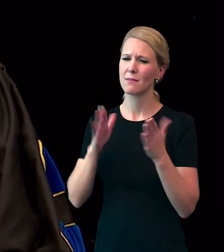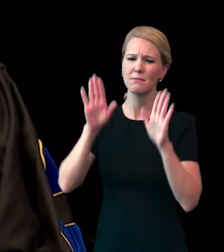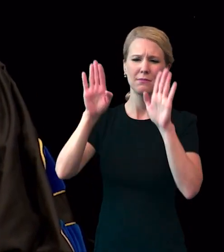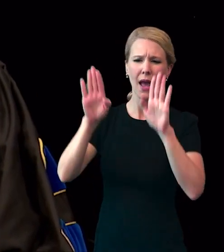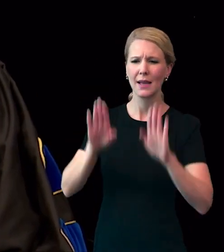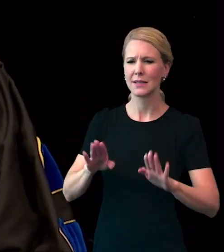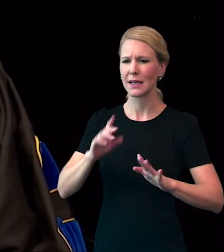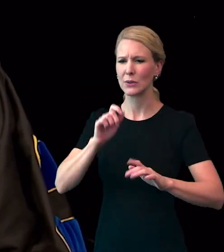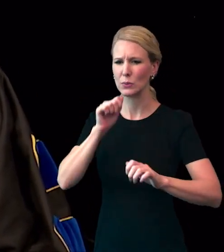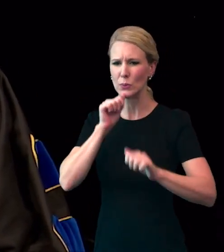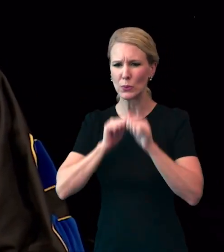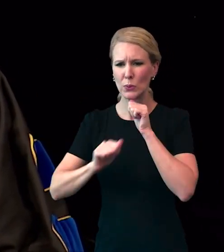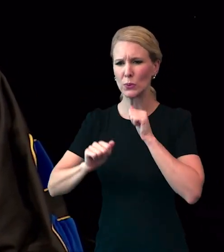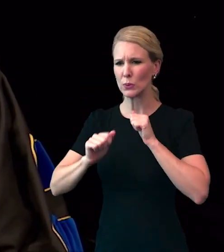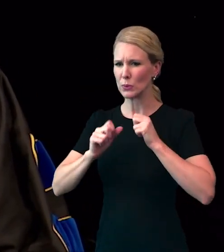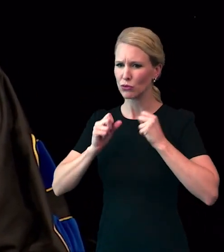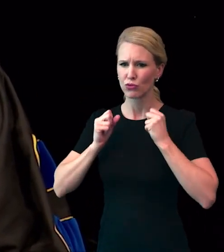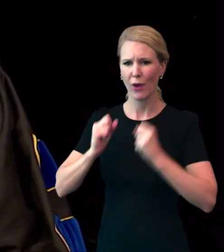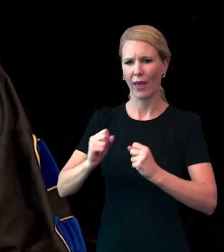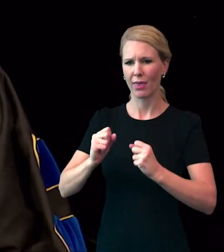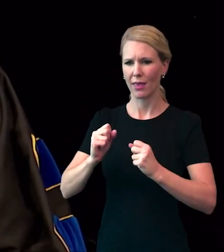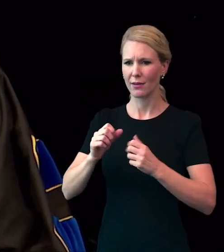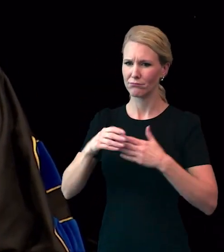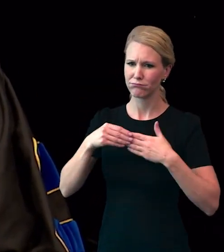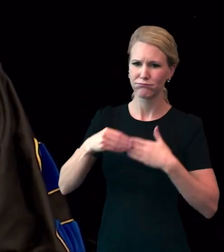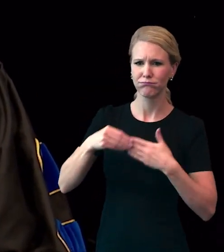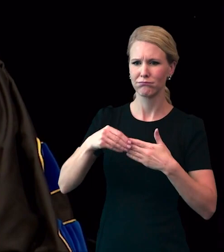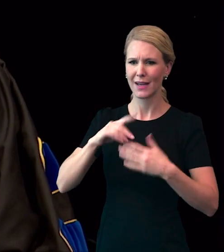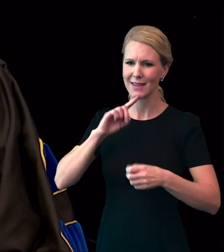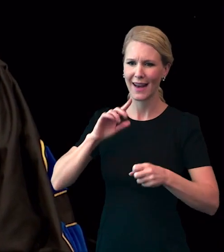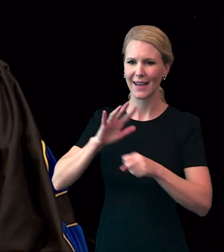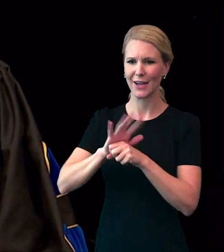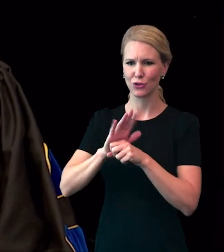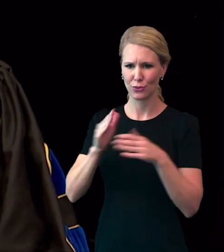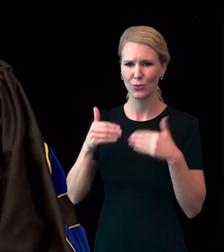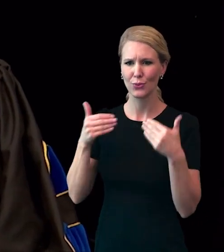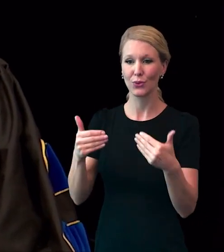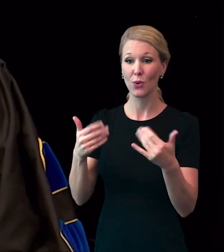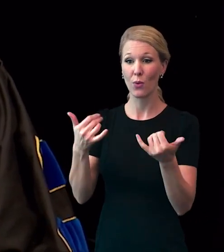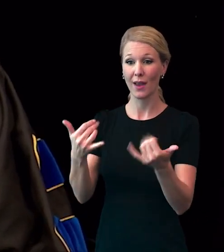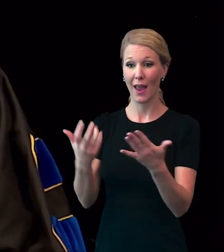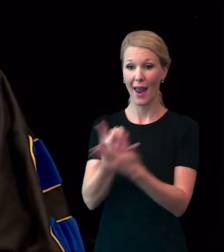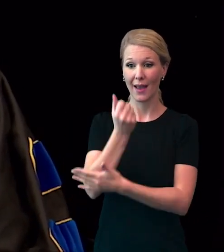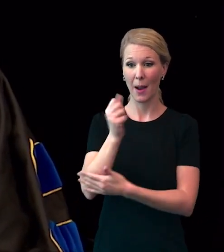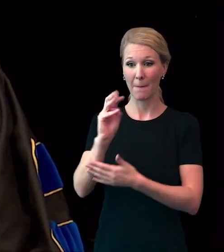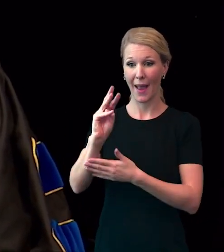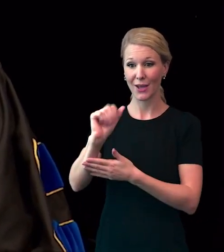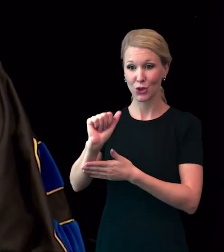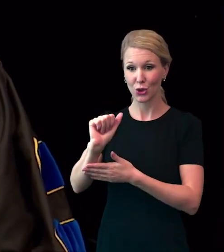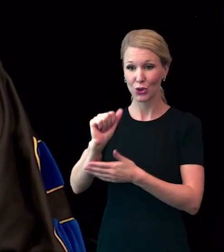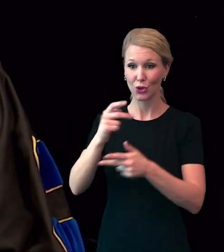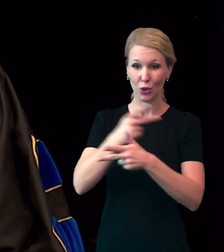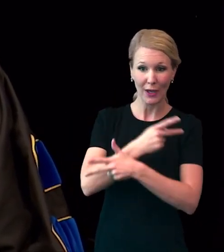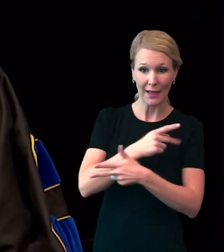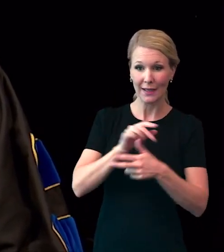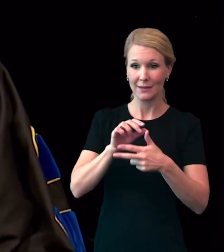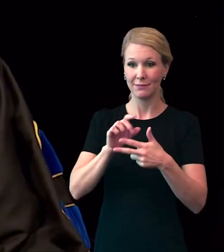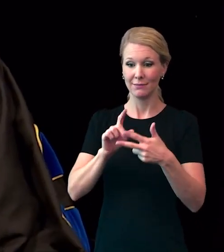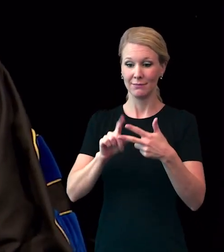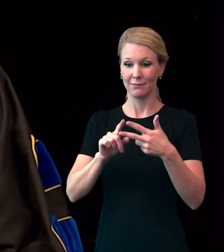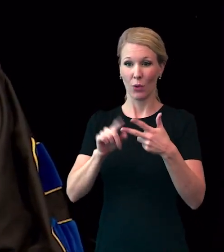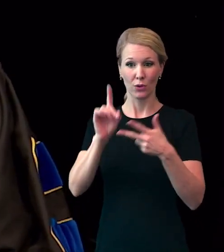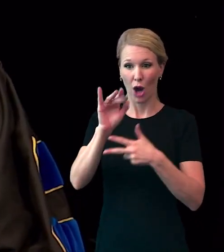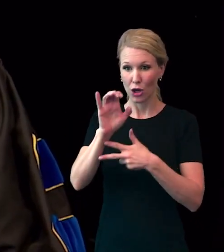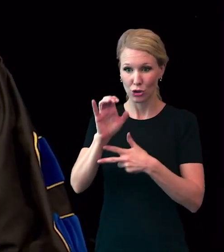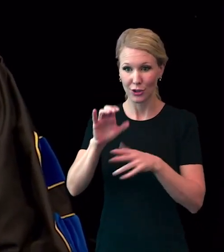resilience, perseverance, and dedication. Earning a master's or doctoral degree isn't an easy time at